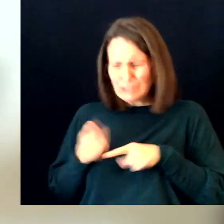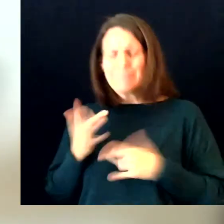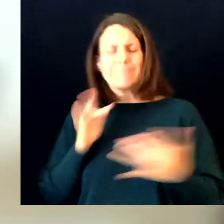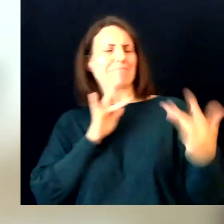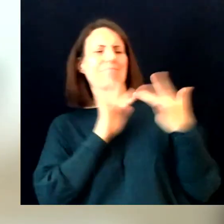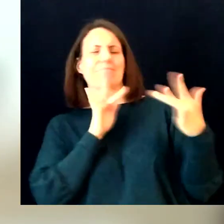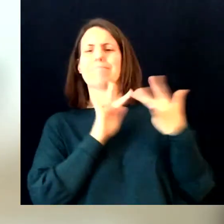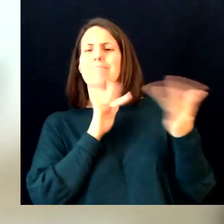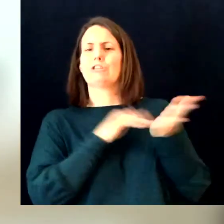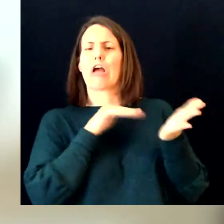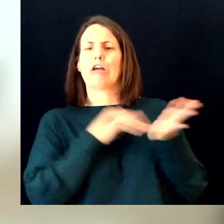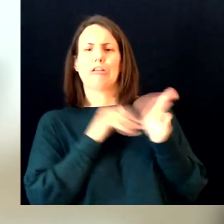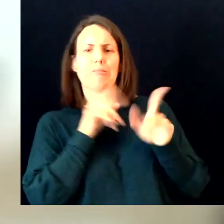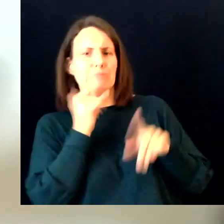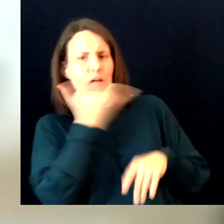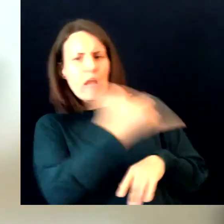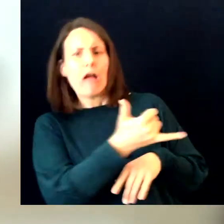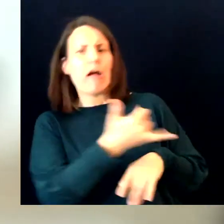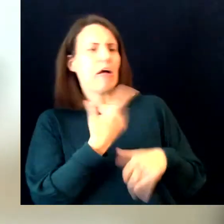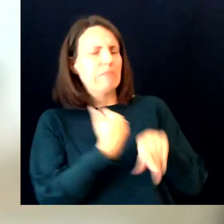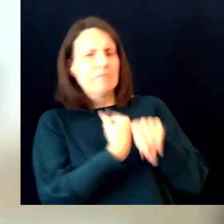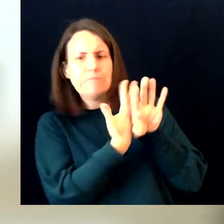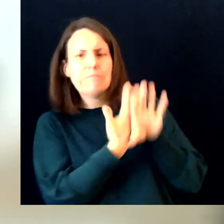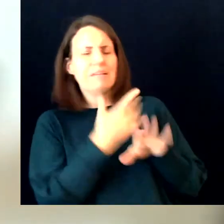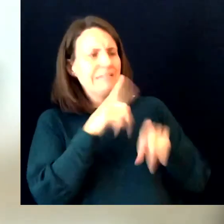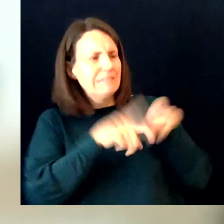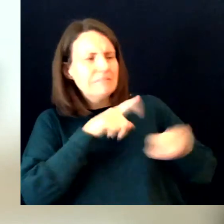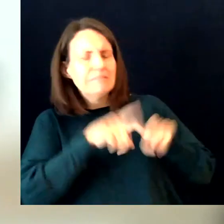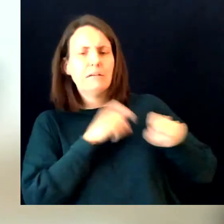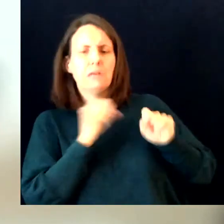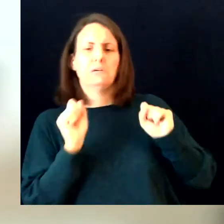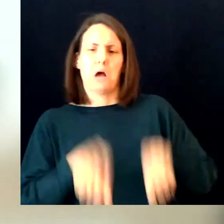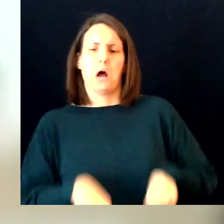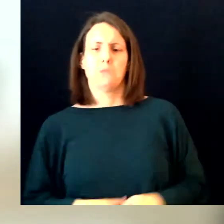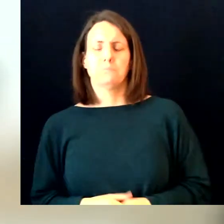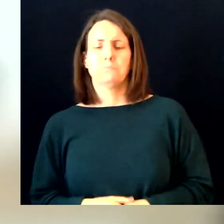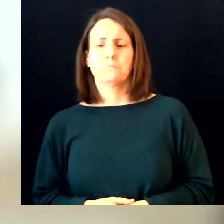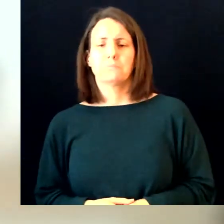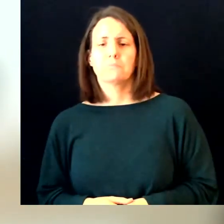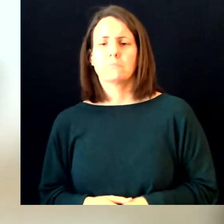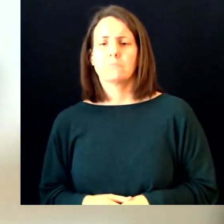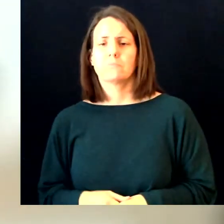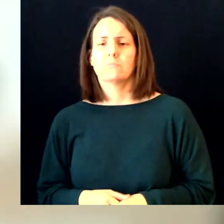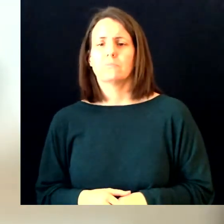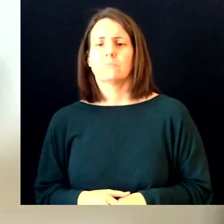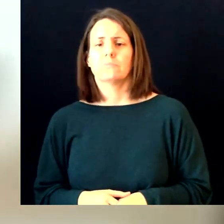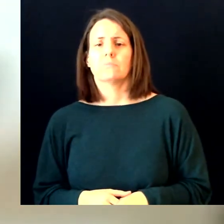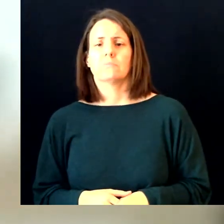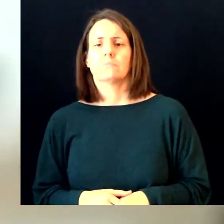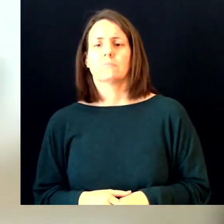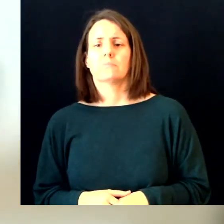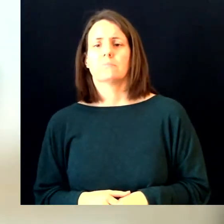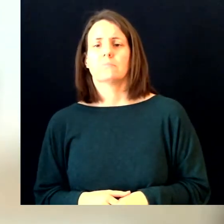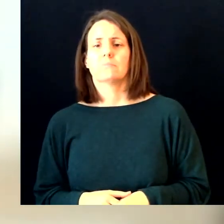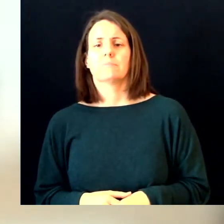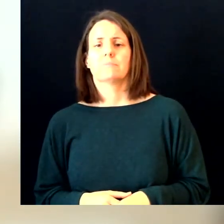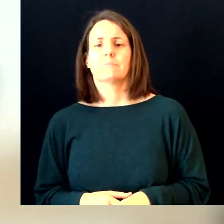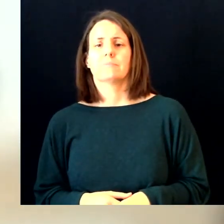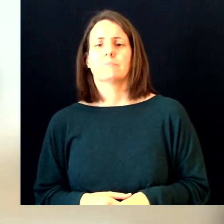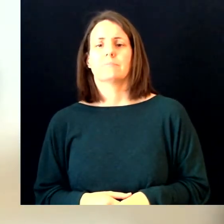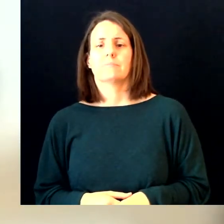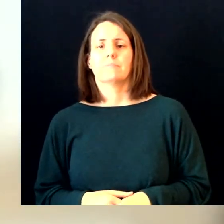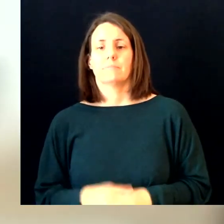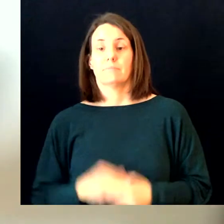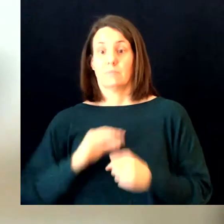to rely on more at-home tests, and our response to the pandemic as it continues to evolve, we'll